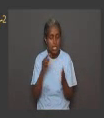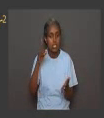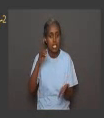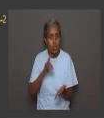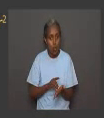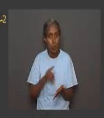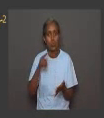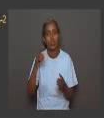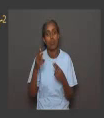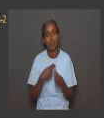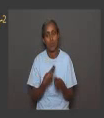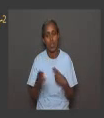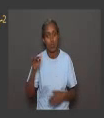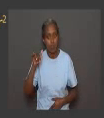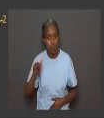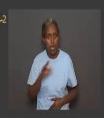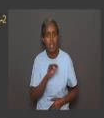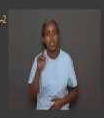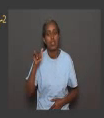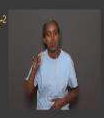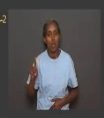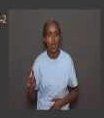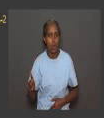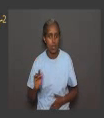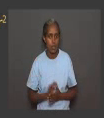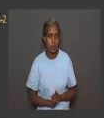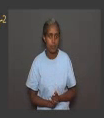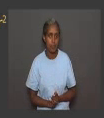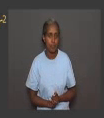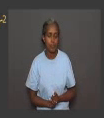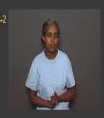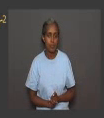dot product of y and y1.